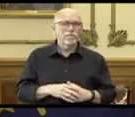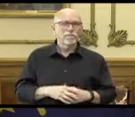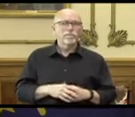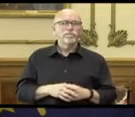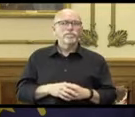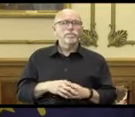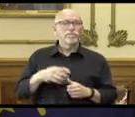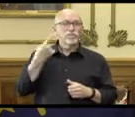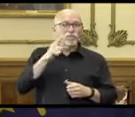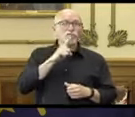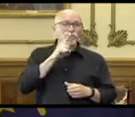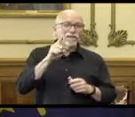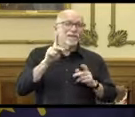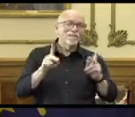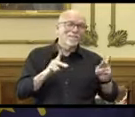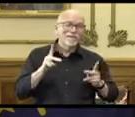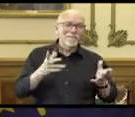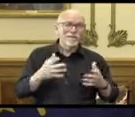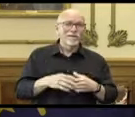for real people.